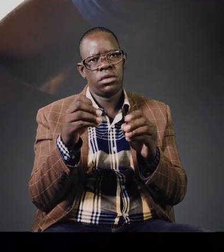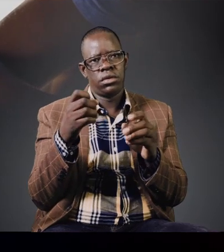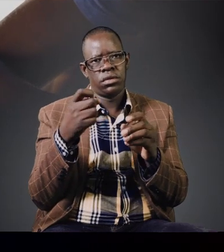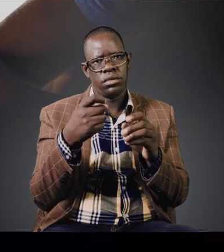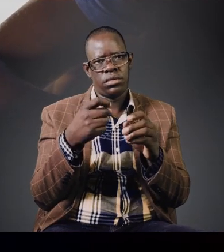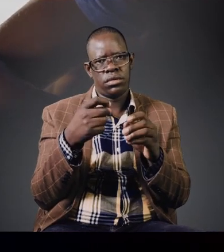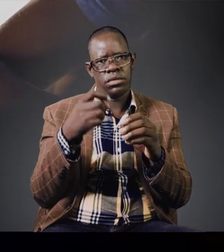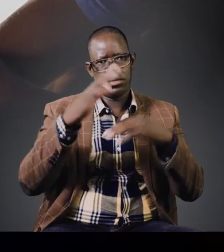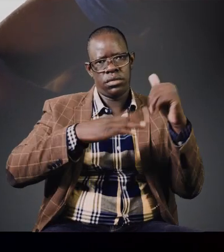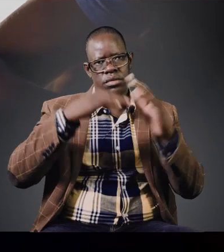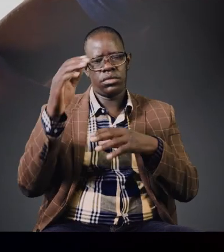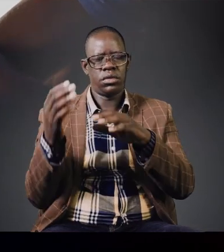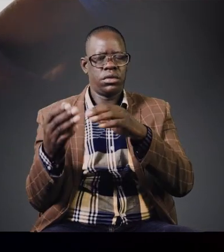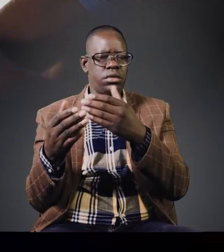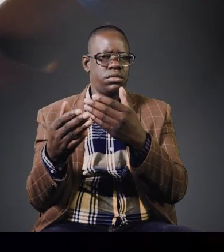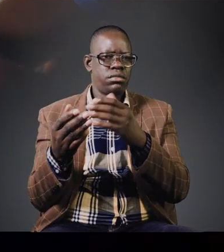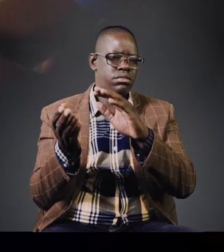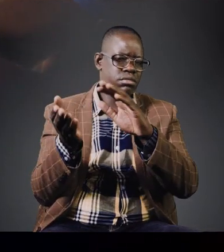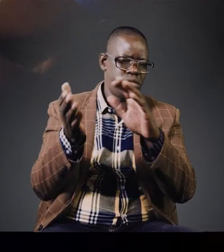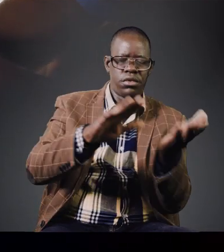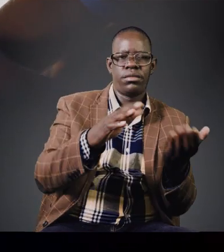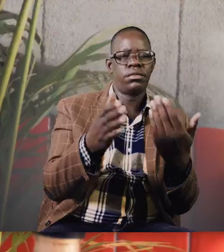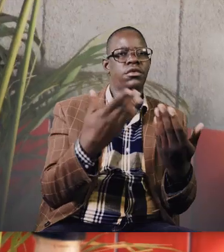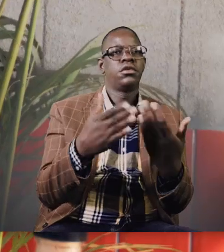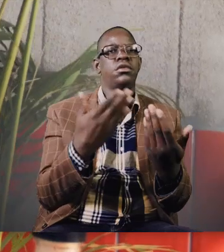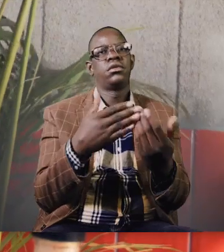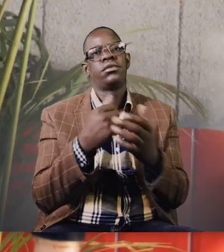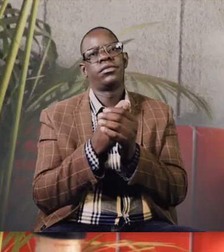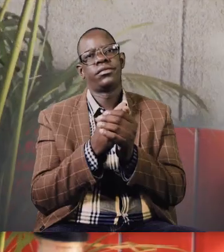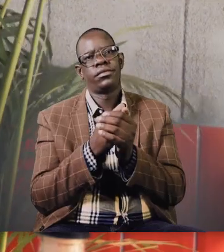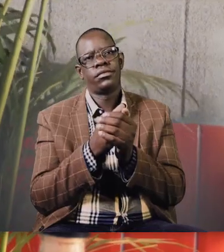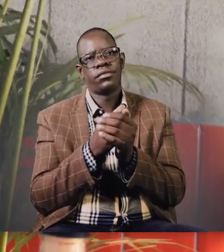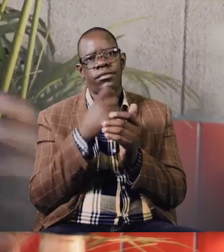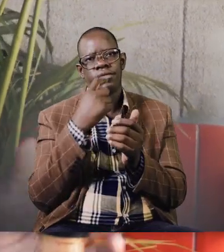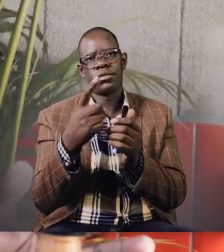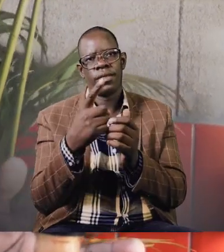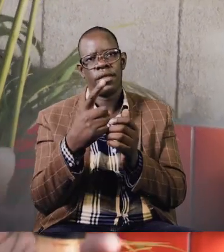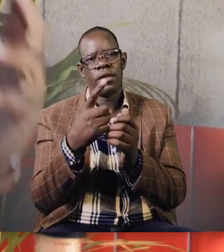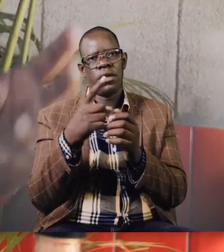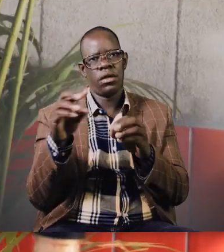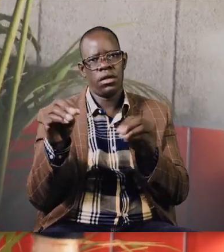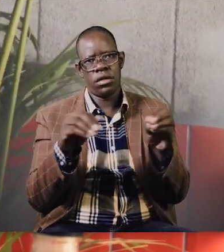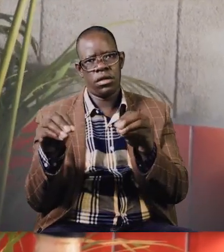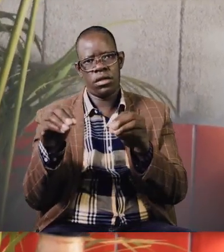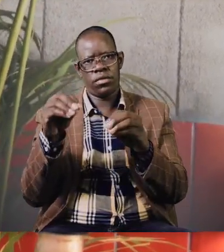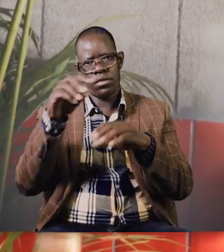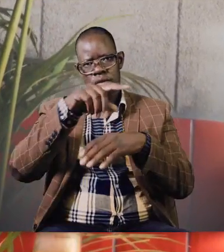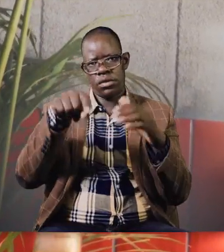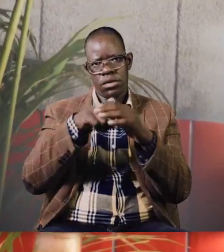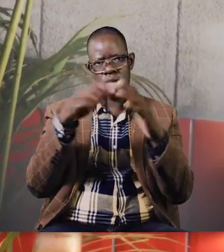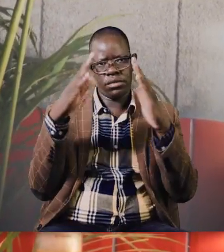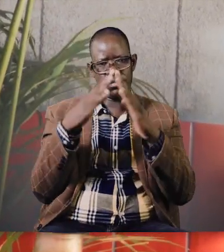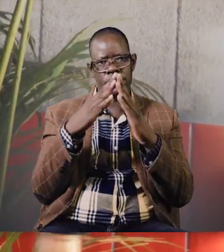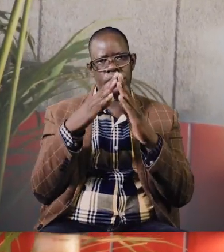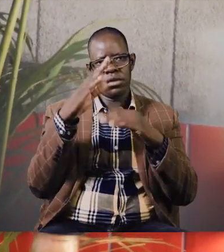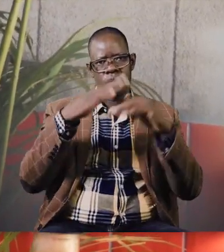can cause buildings to actually collapse and sink. My uncle living in San Francisco also told me that during an earthquake, if you're inside a building, you should do the